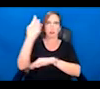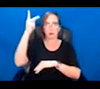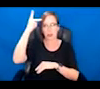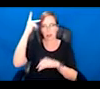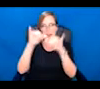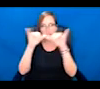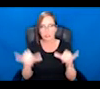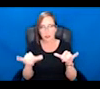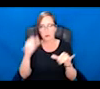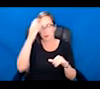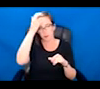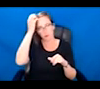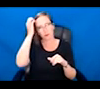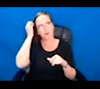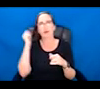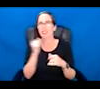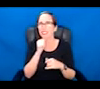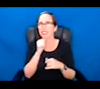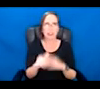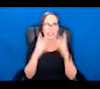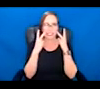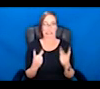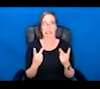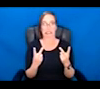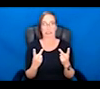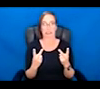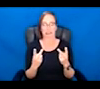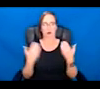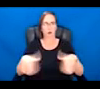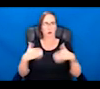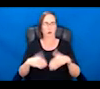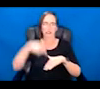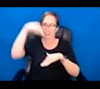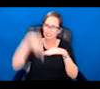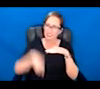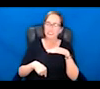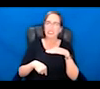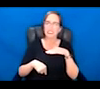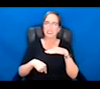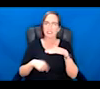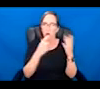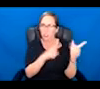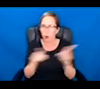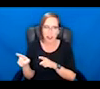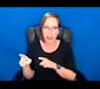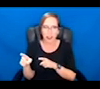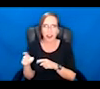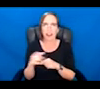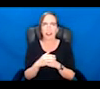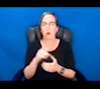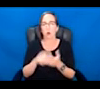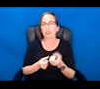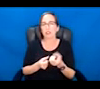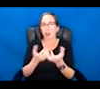policymaking system, but not really seeing the depth of where we've come from and what is